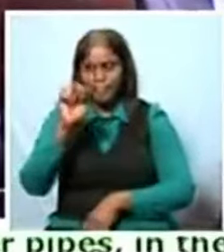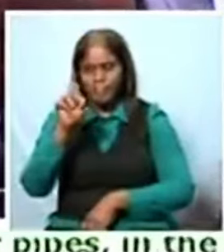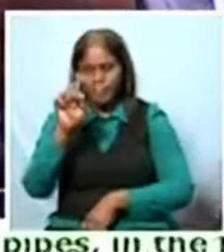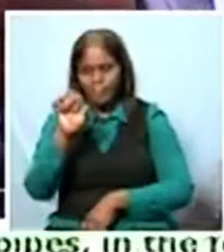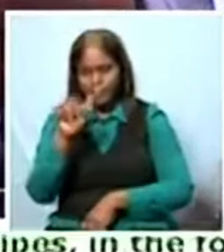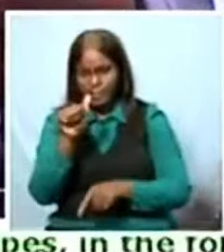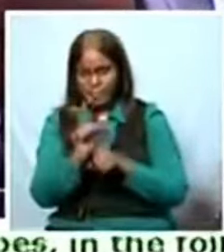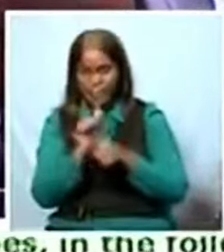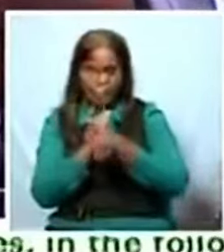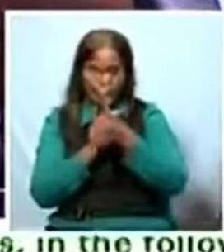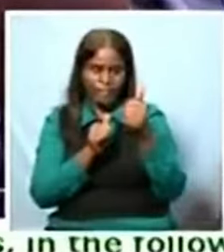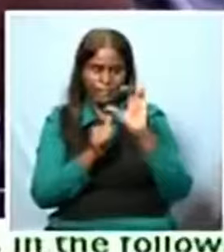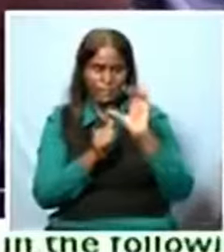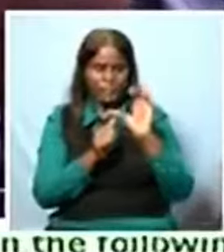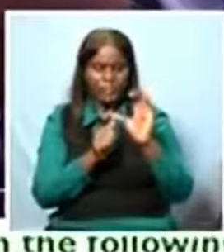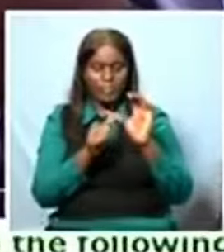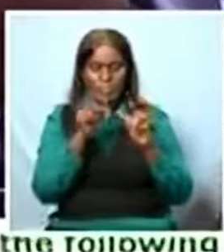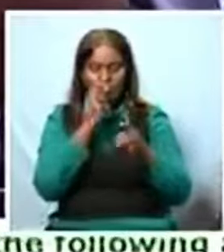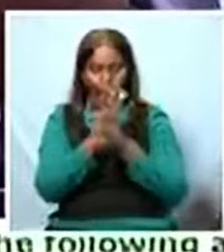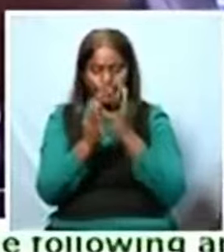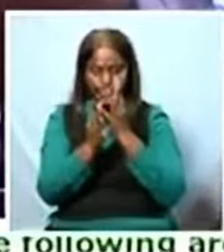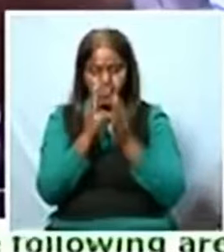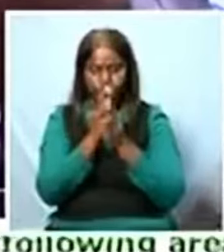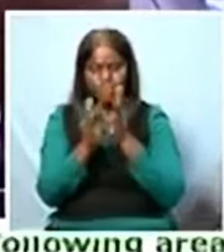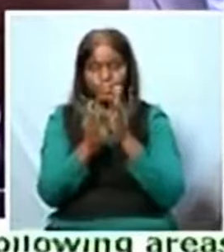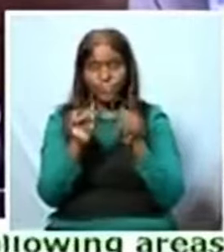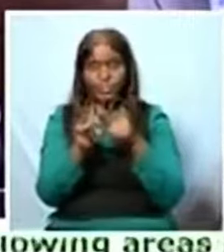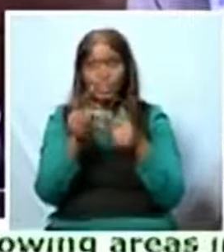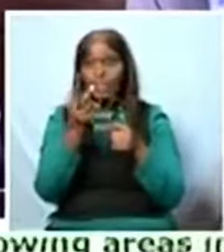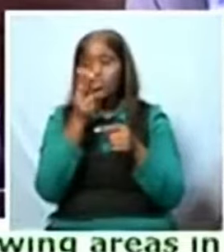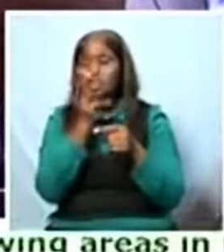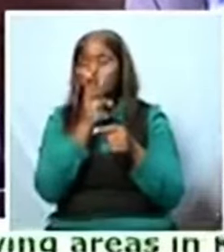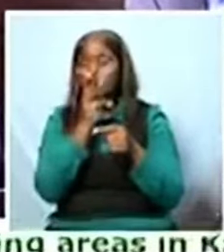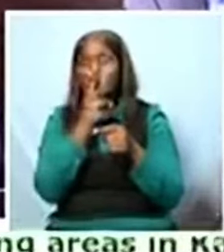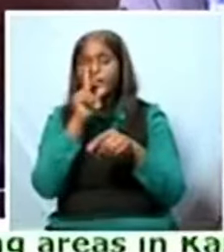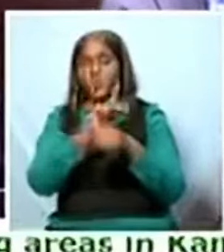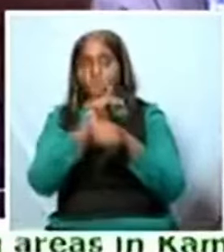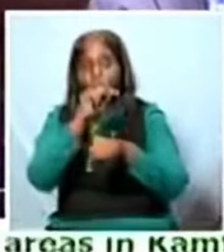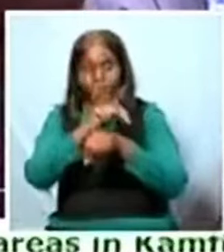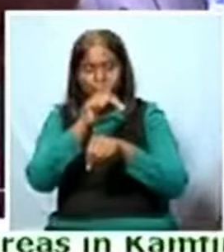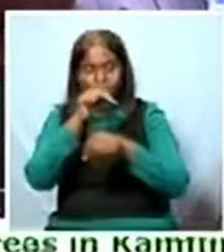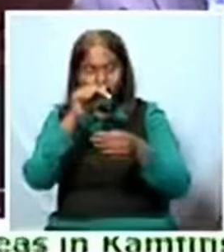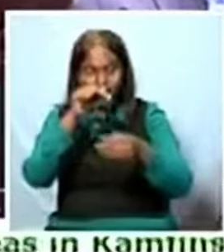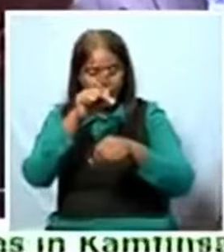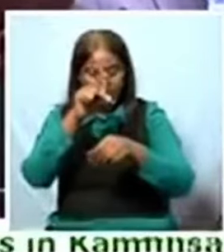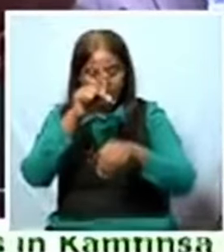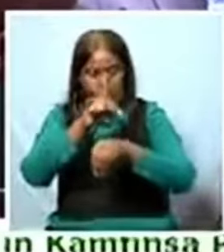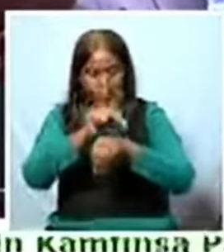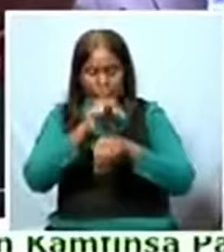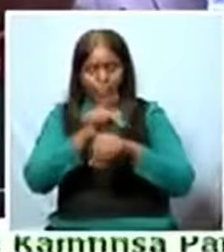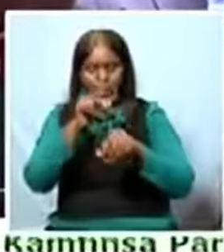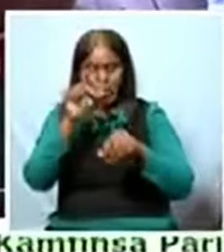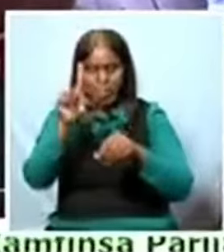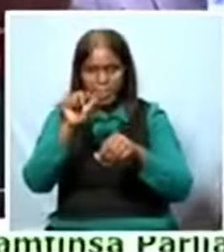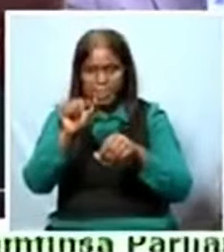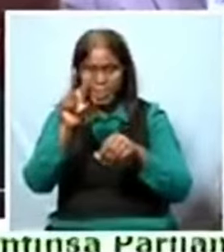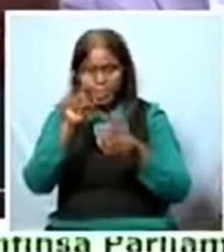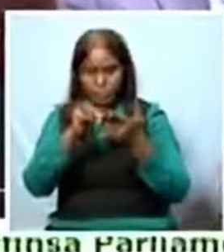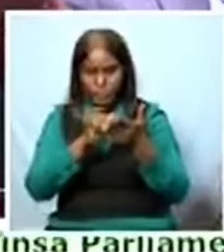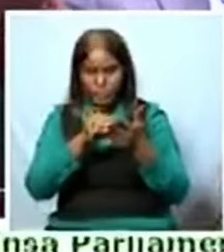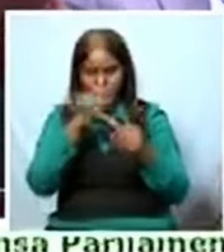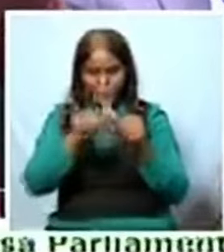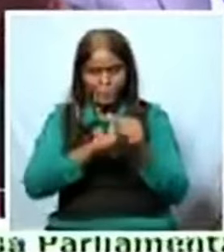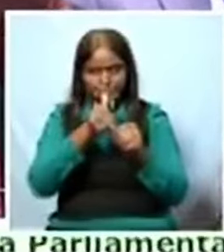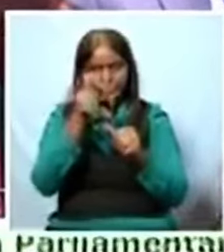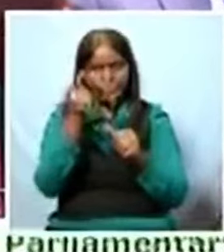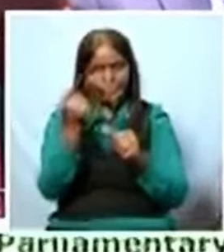H and Changa, government has constructed 2 water schemes at a cost of 1.2 million kwacha each. 1.2